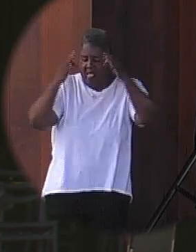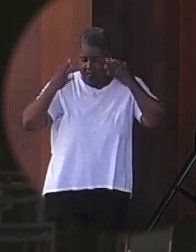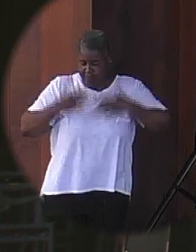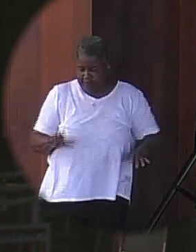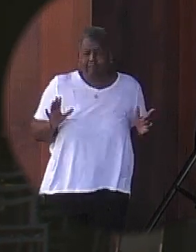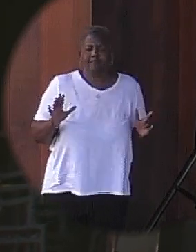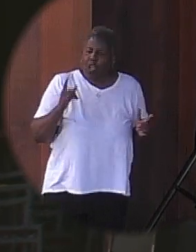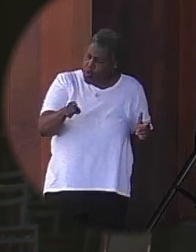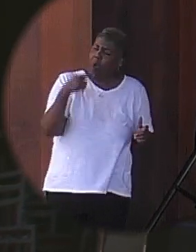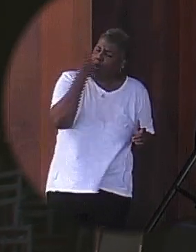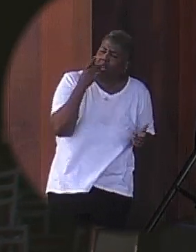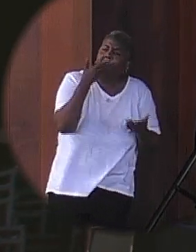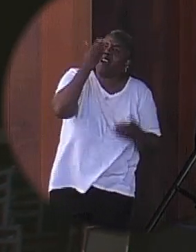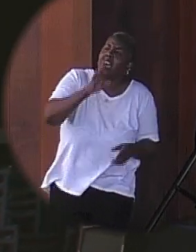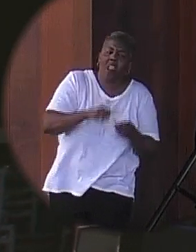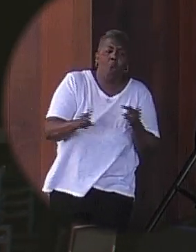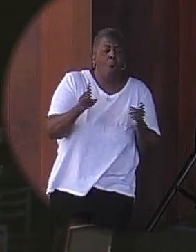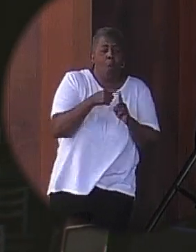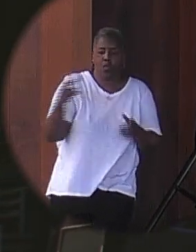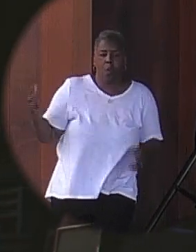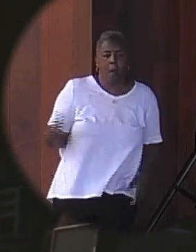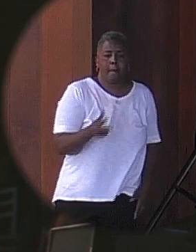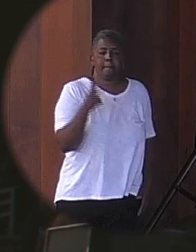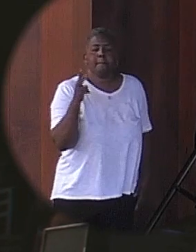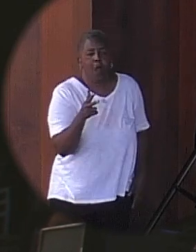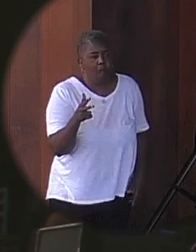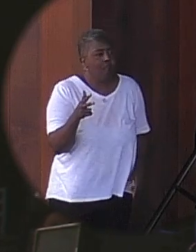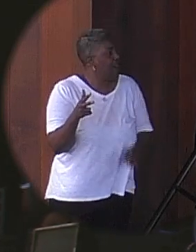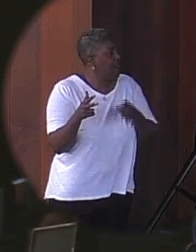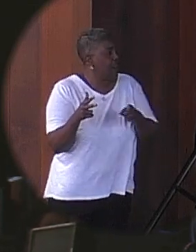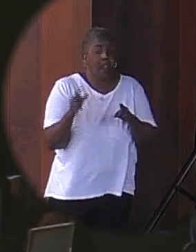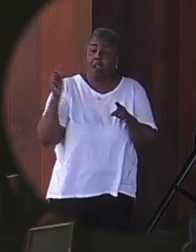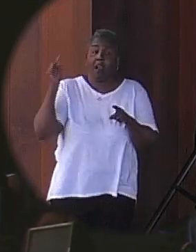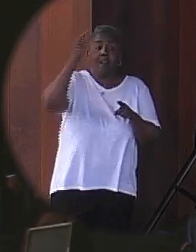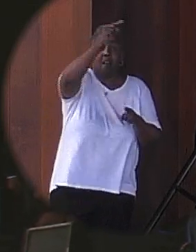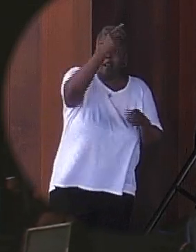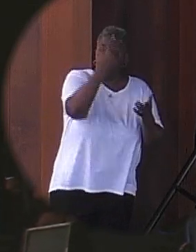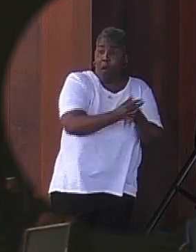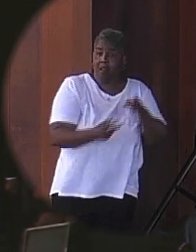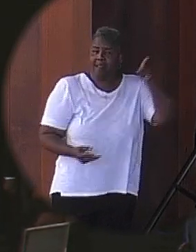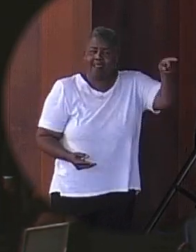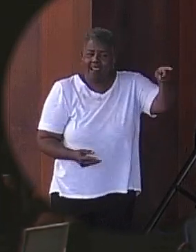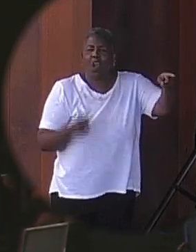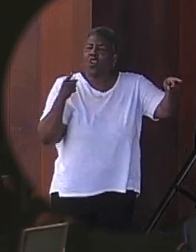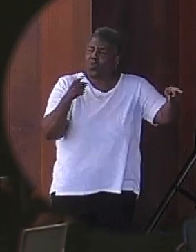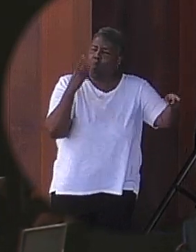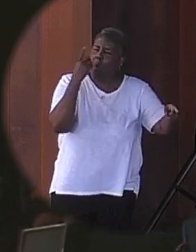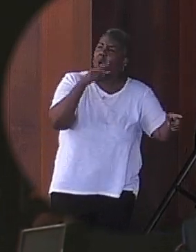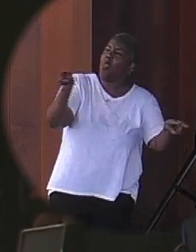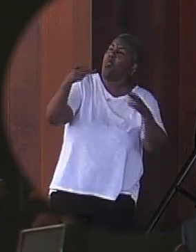looking at God. When you parked your car all the way down the street, you were looking at